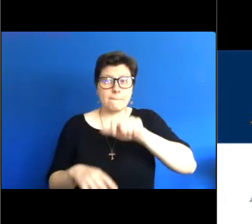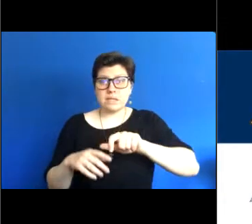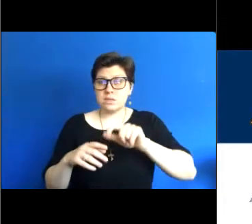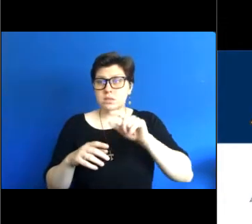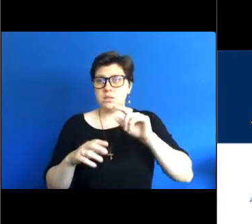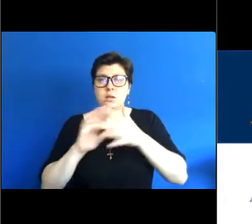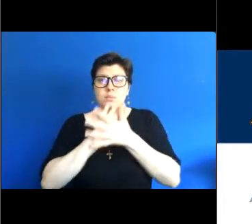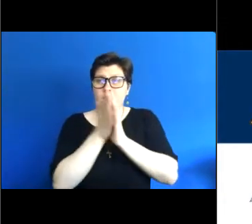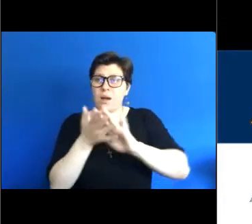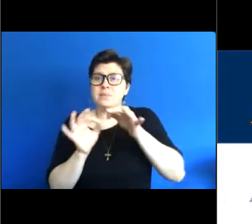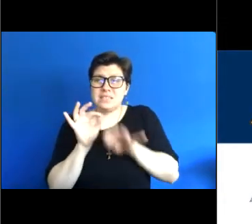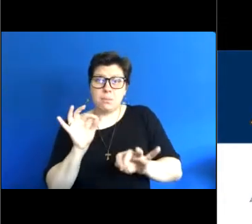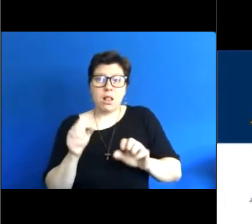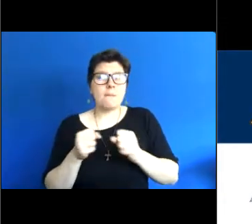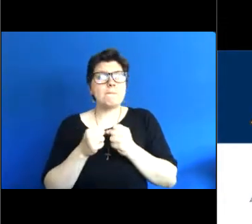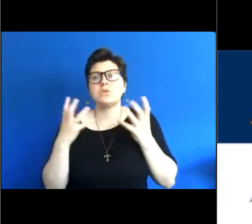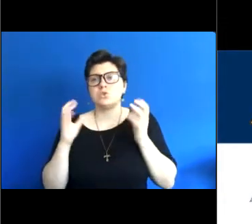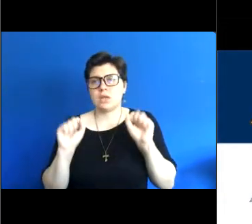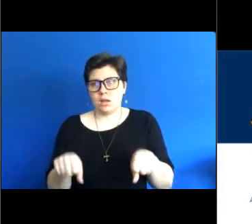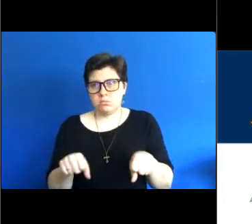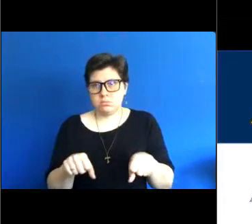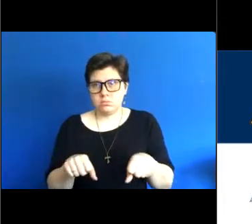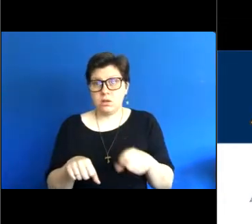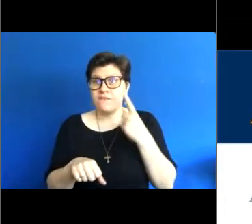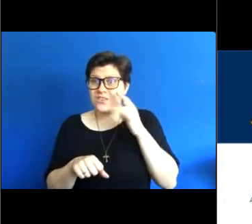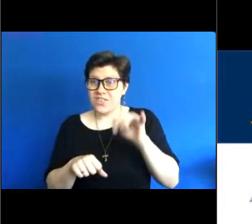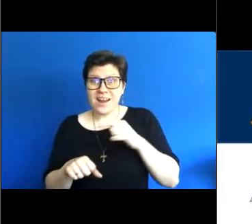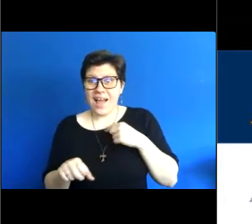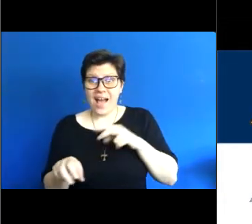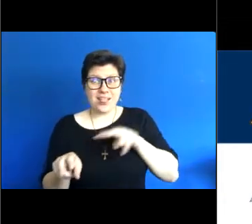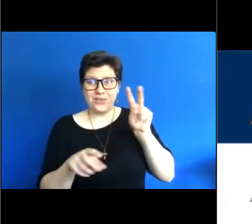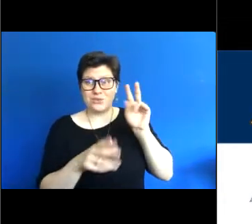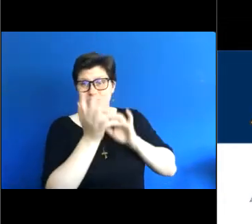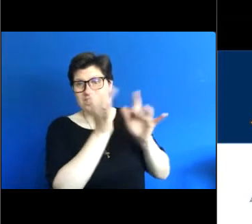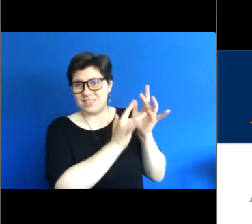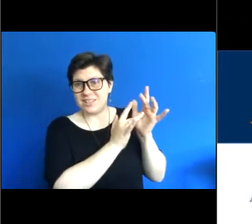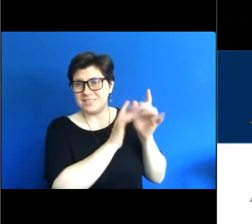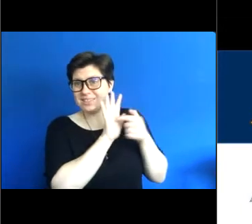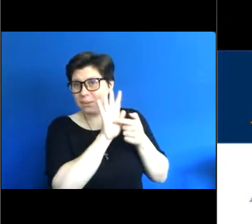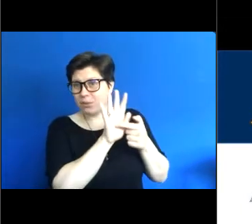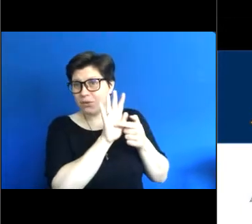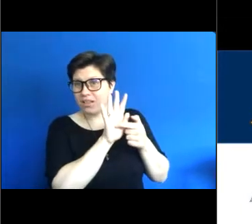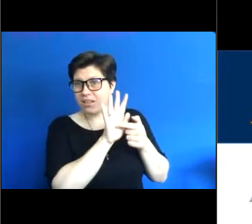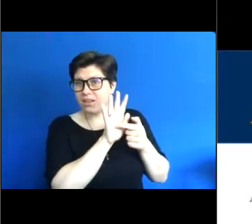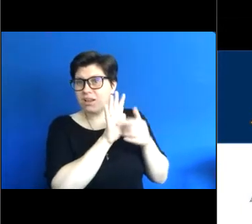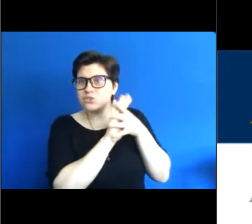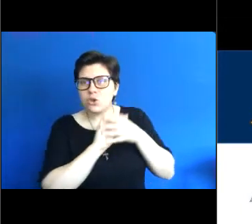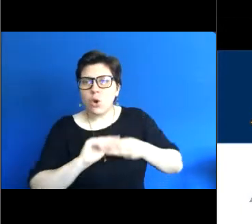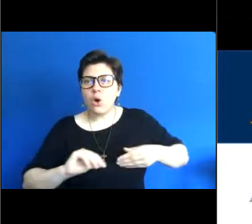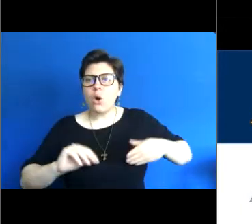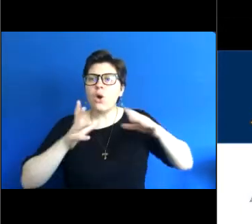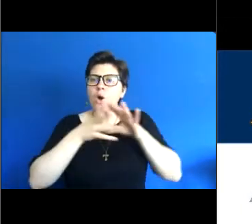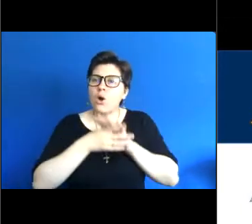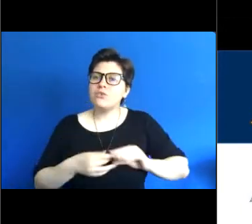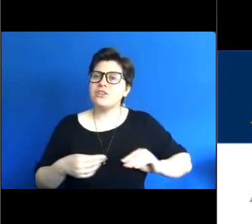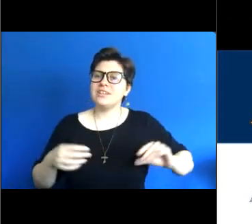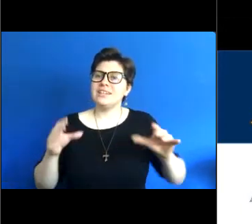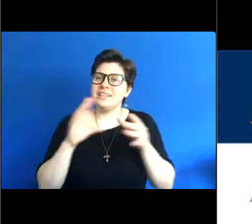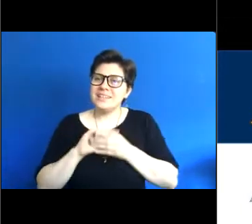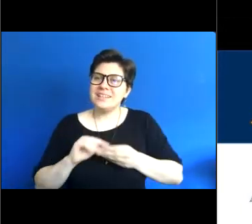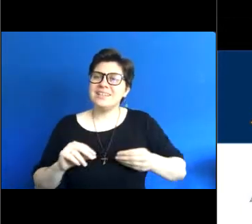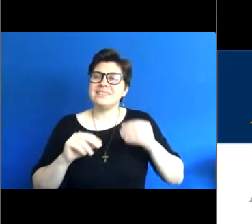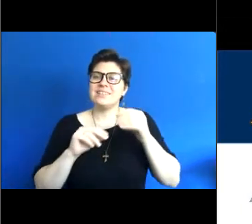as much as possible. And for this, I like to look at Jesus as the example. How can we tell stories and parables to